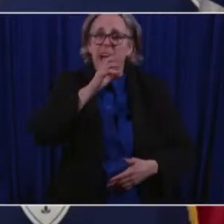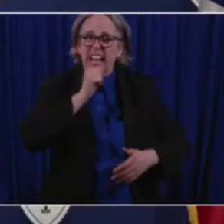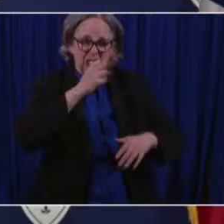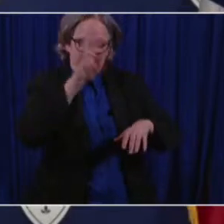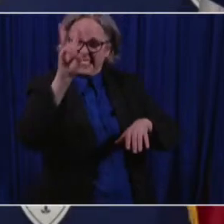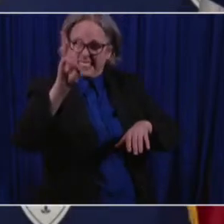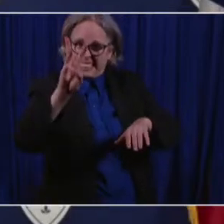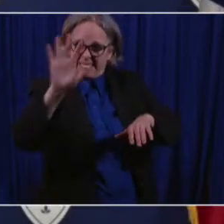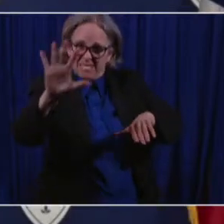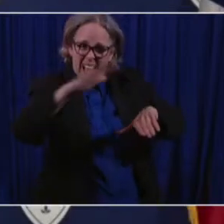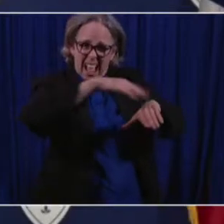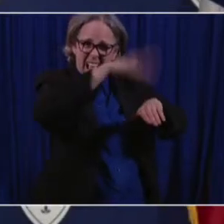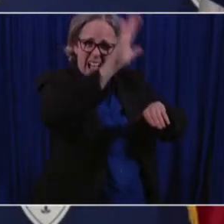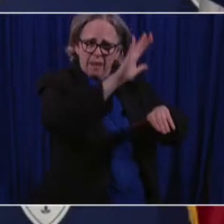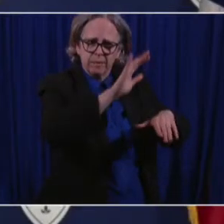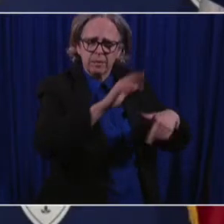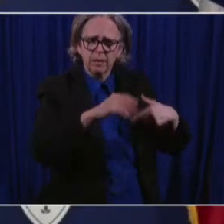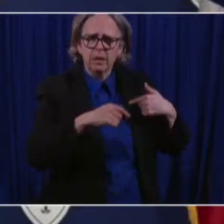down.